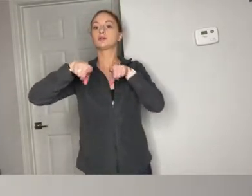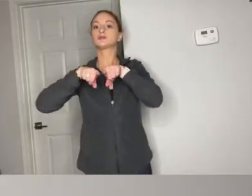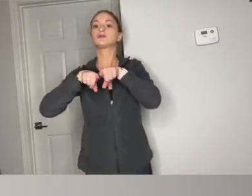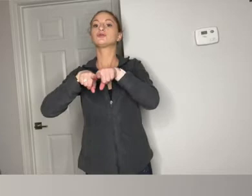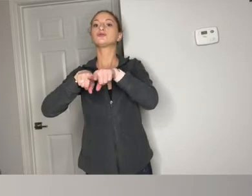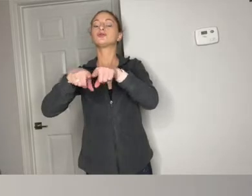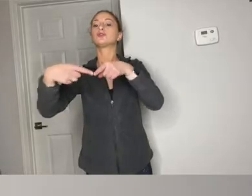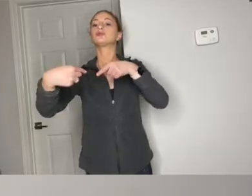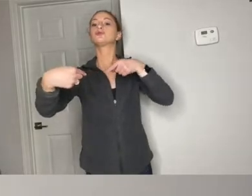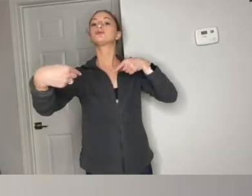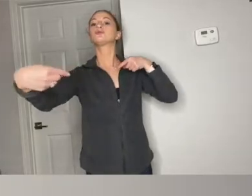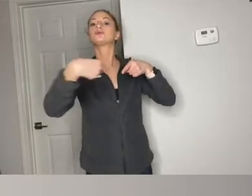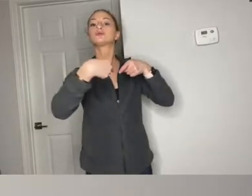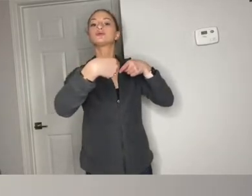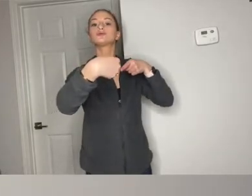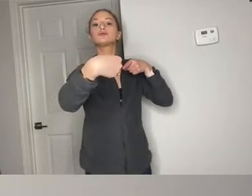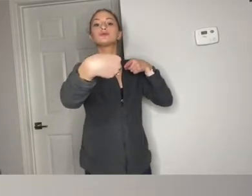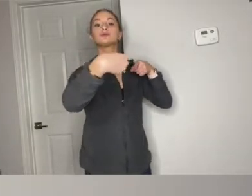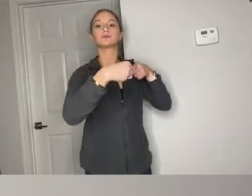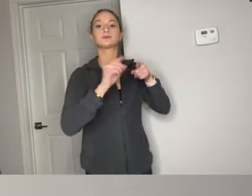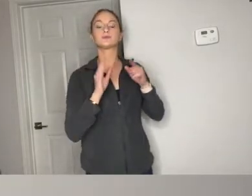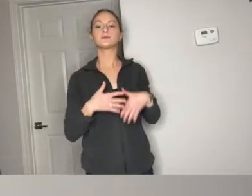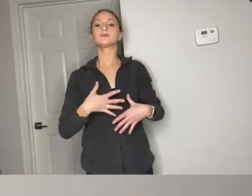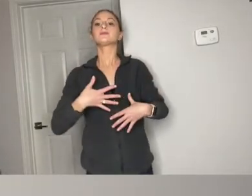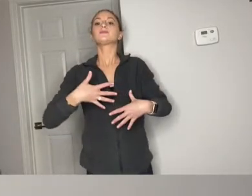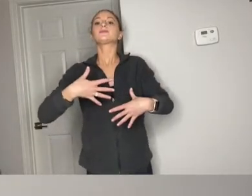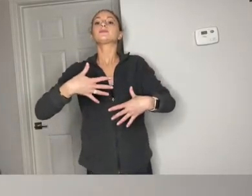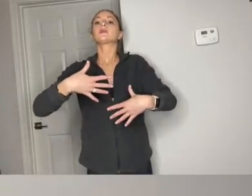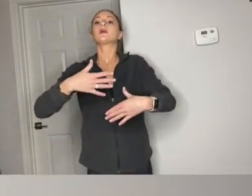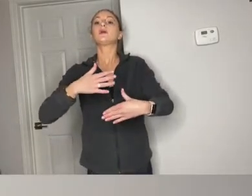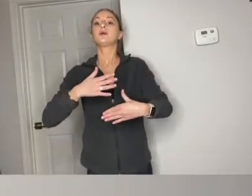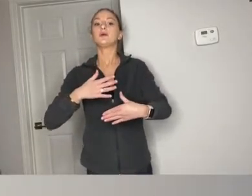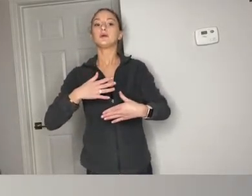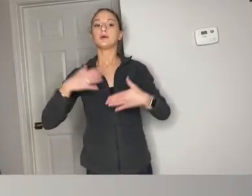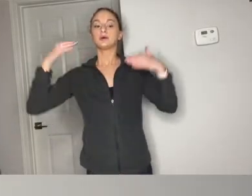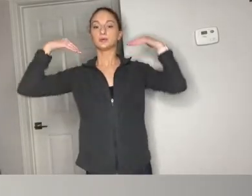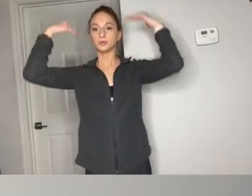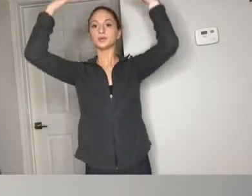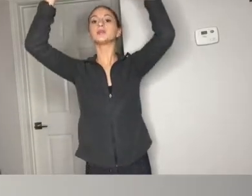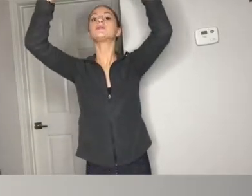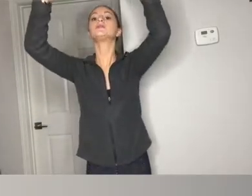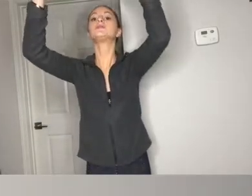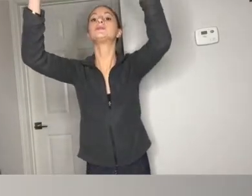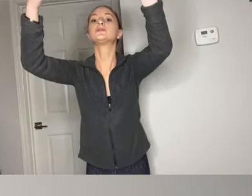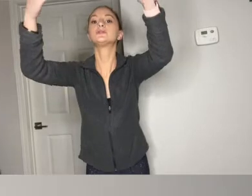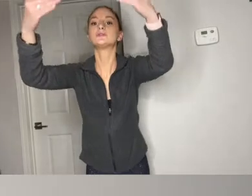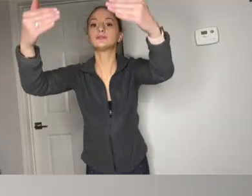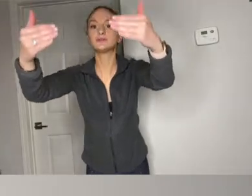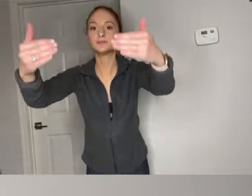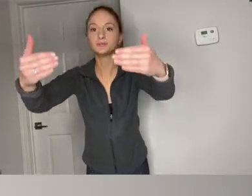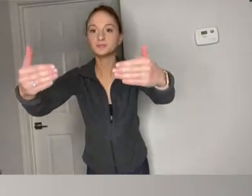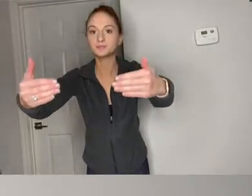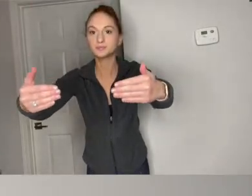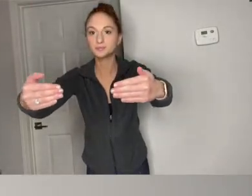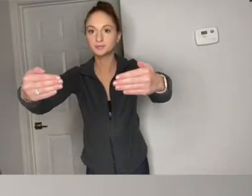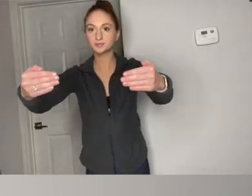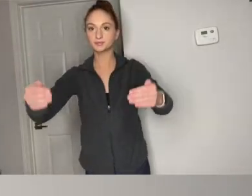straight, long line. Inhale and exhale, reach down to your toes.